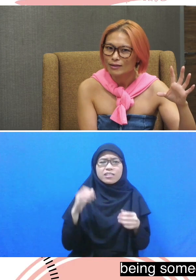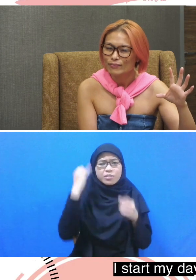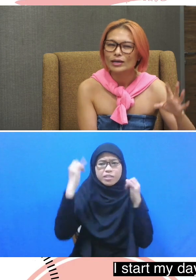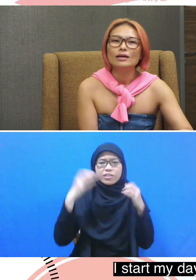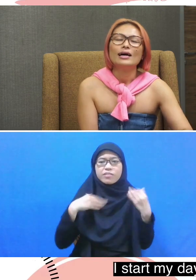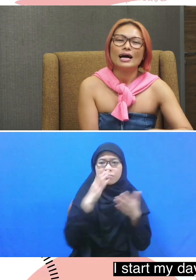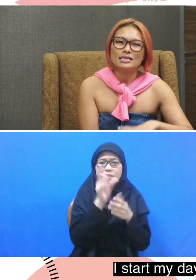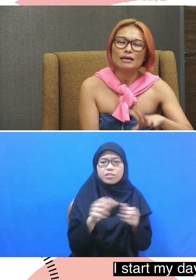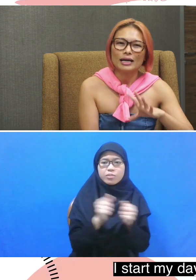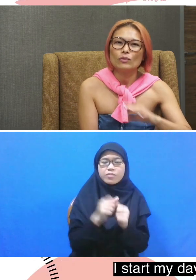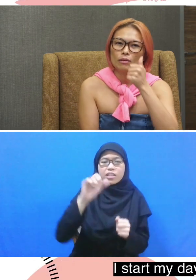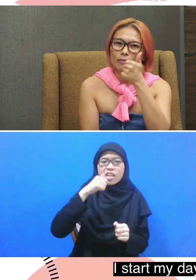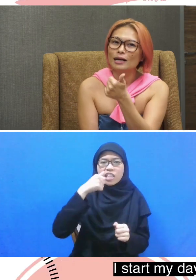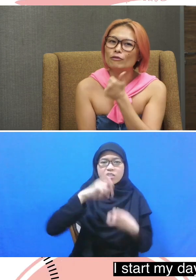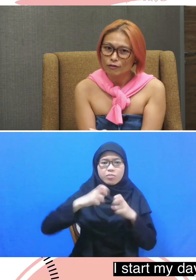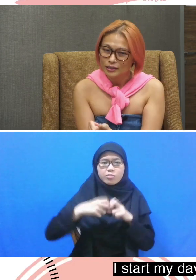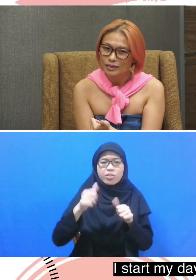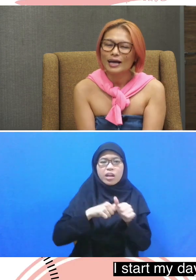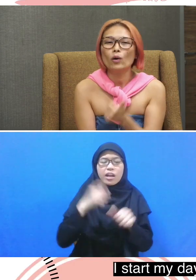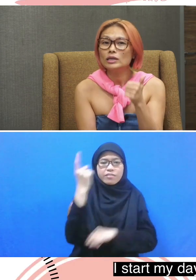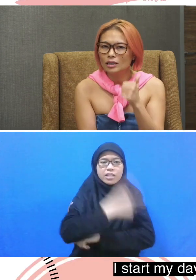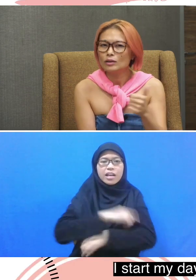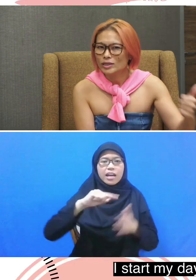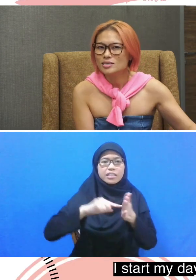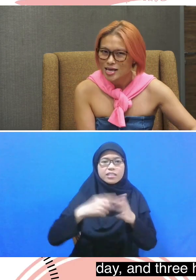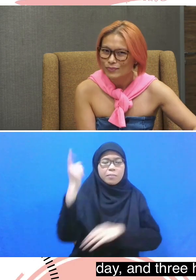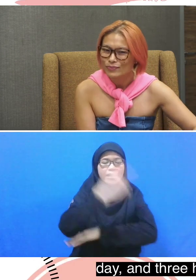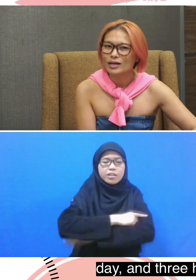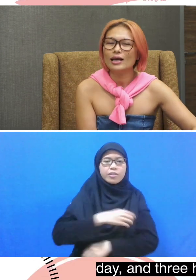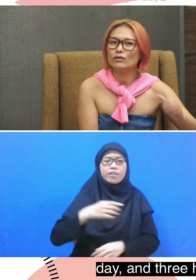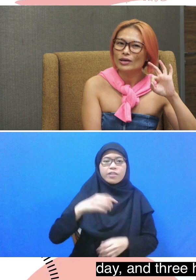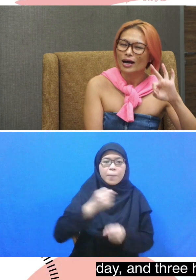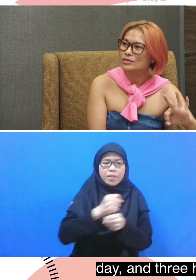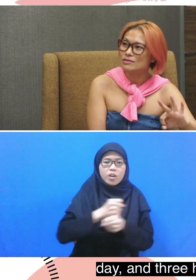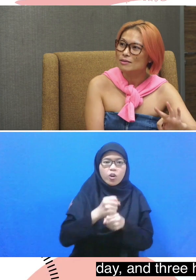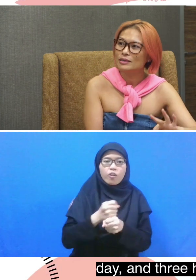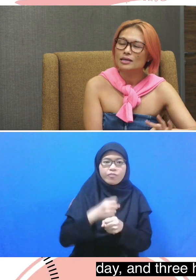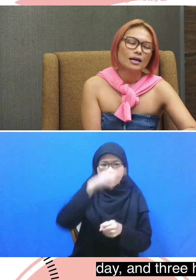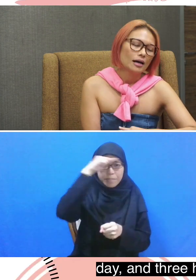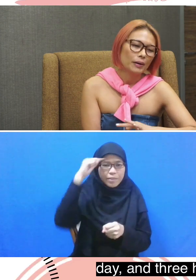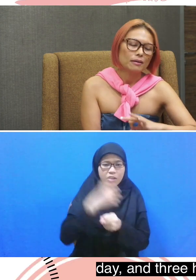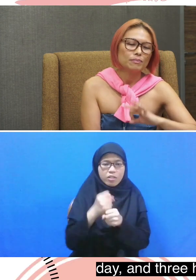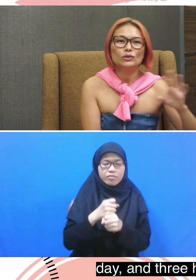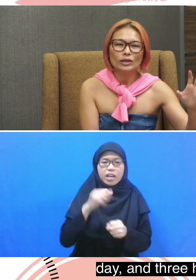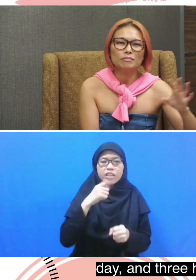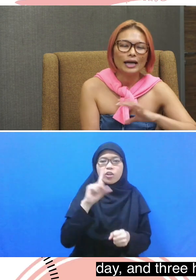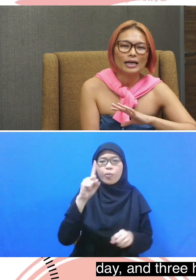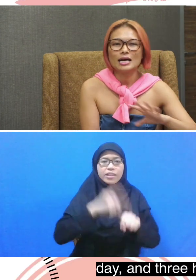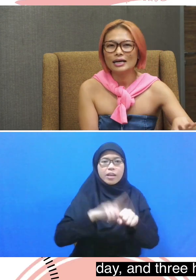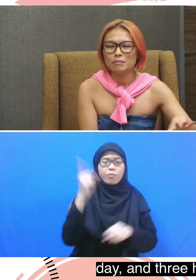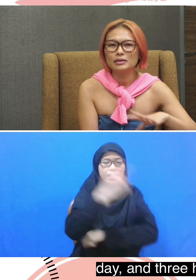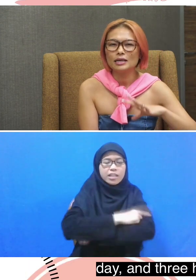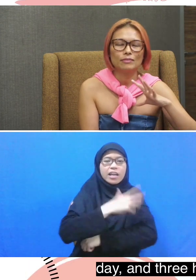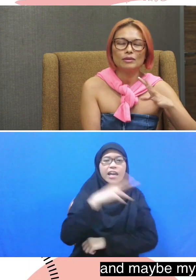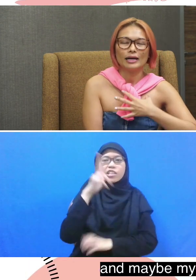day, I start my day with a black cup of coffee. I only eat once a day and 3 hours of sleep. But between my